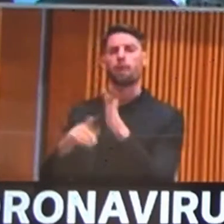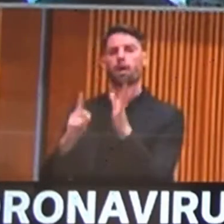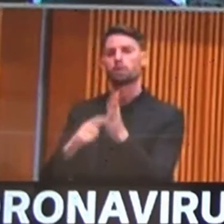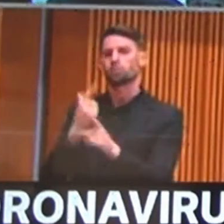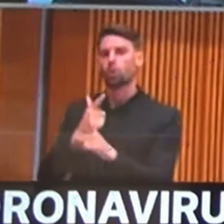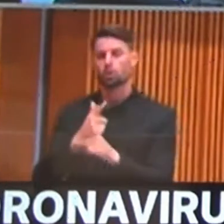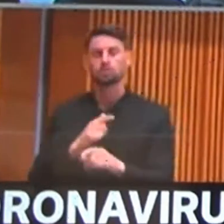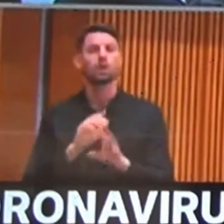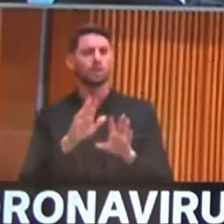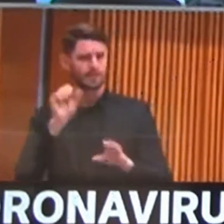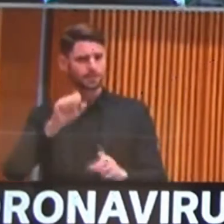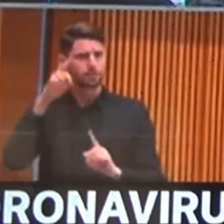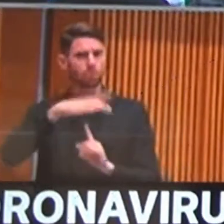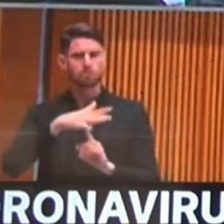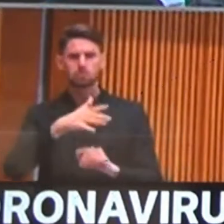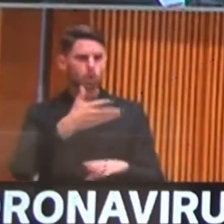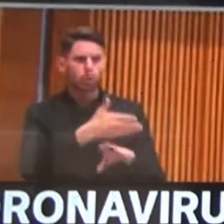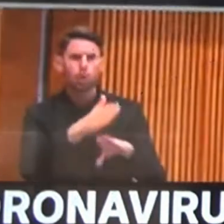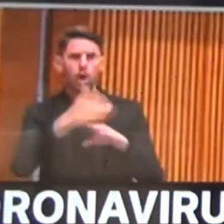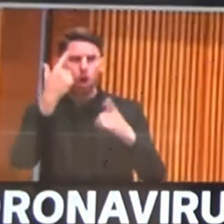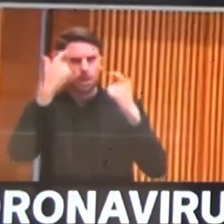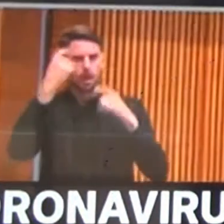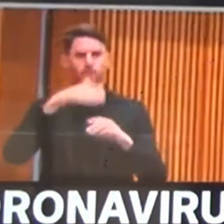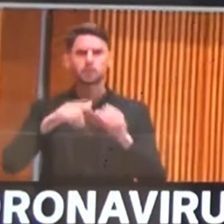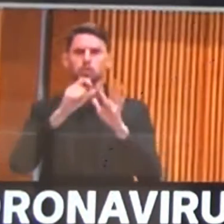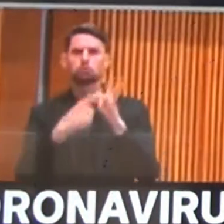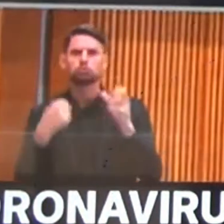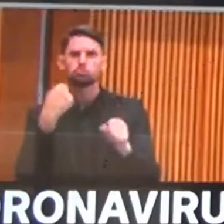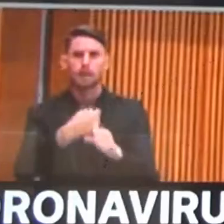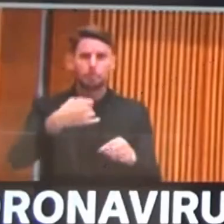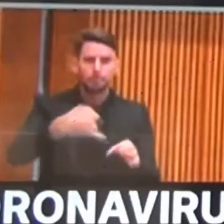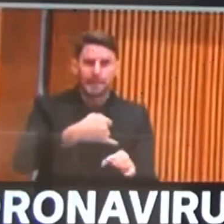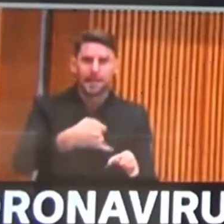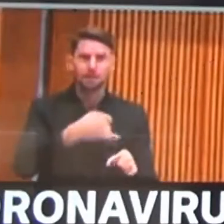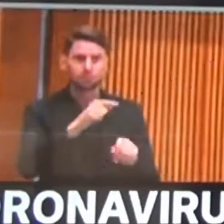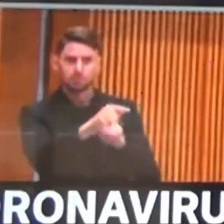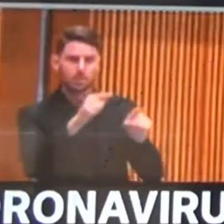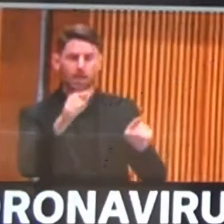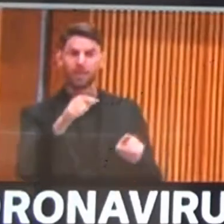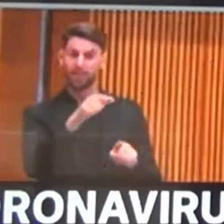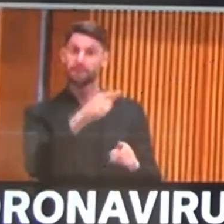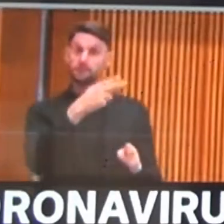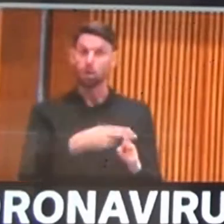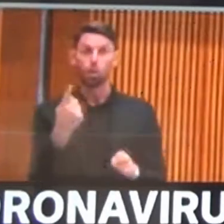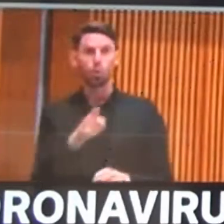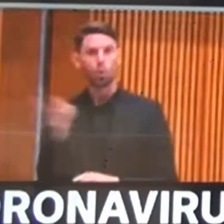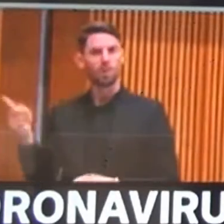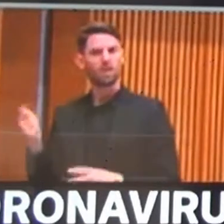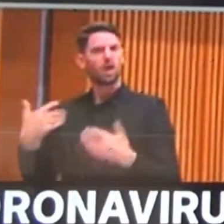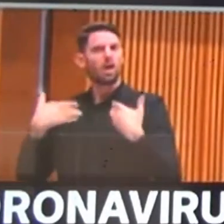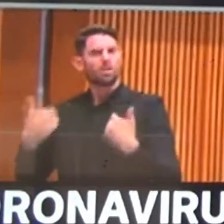that these medications, and particularly the medication you're mentioning, is available to people with chronic disease who need it. These